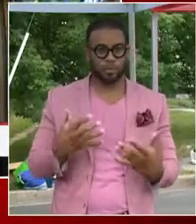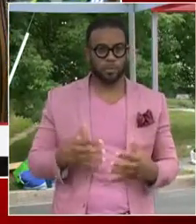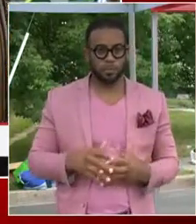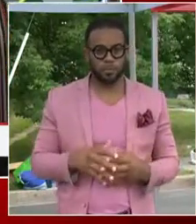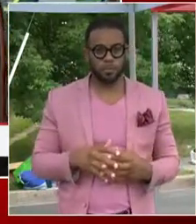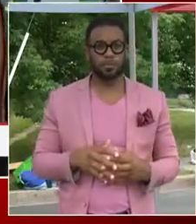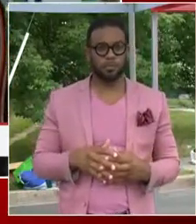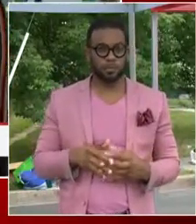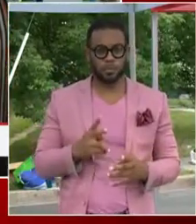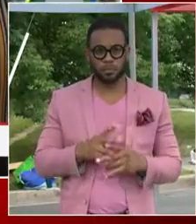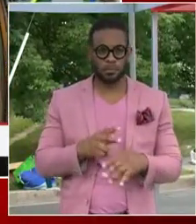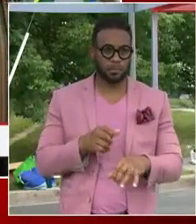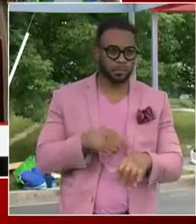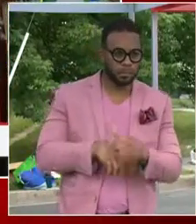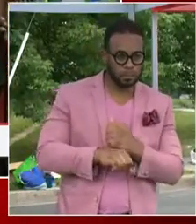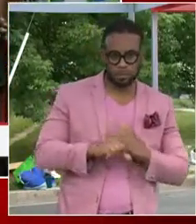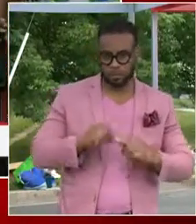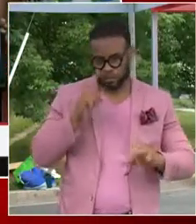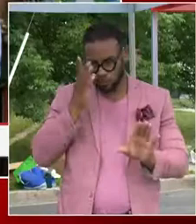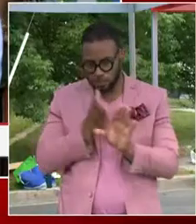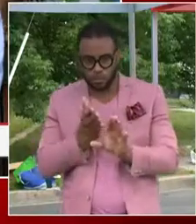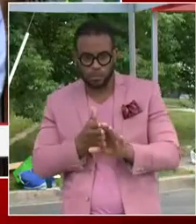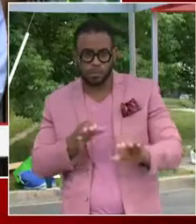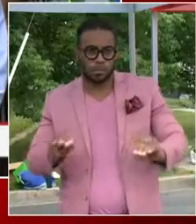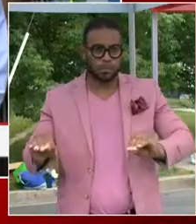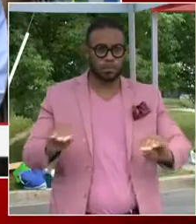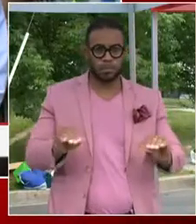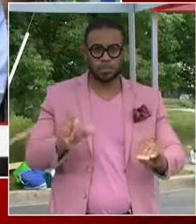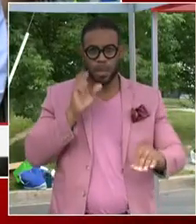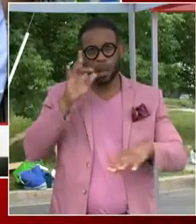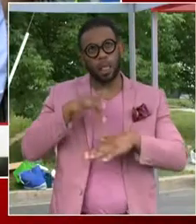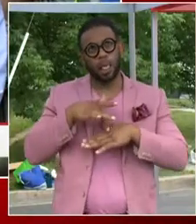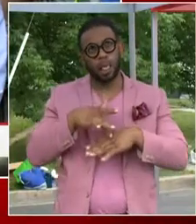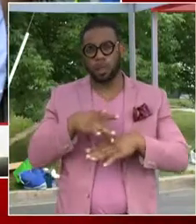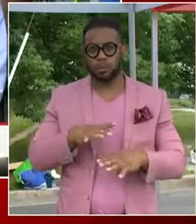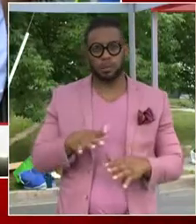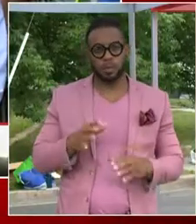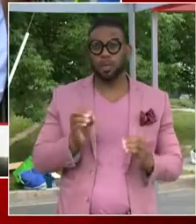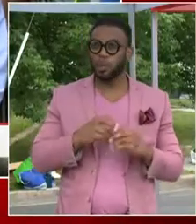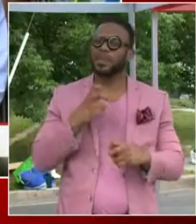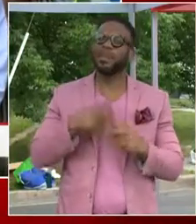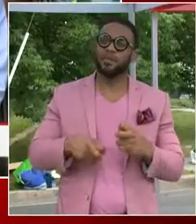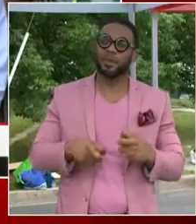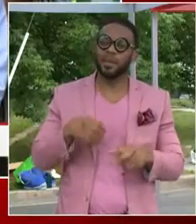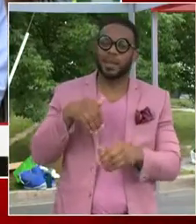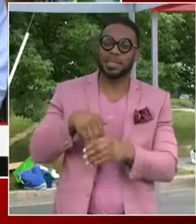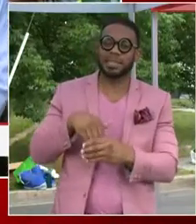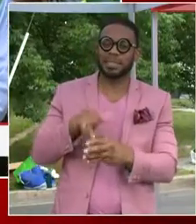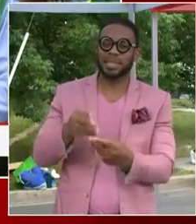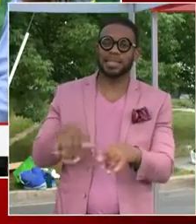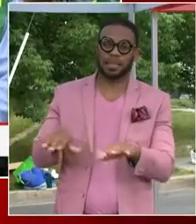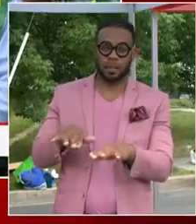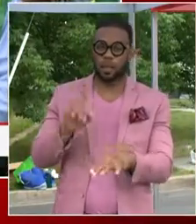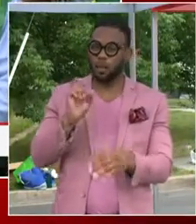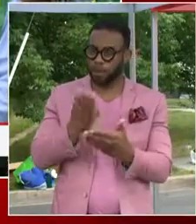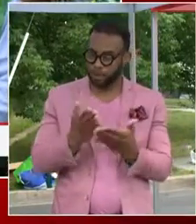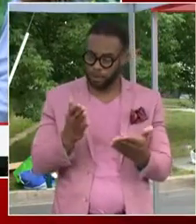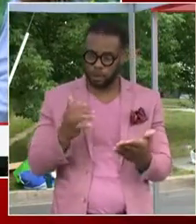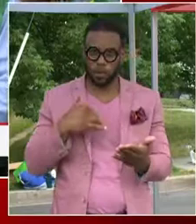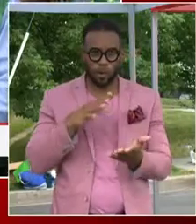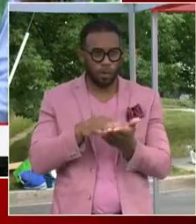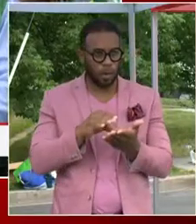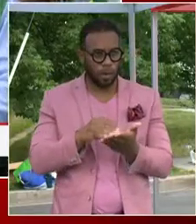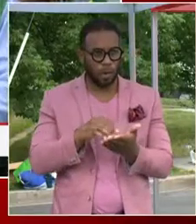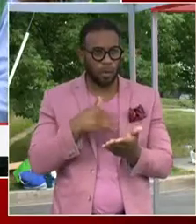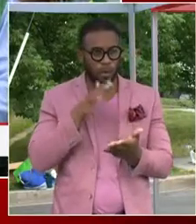engaged mentally and psychologically, and it's much more difficult in that setting. One of the things that we've